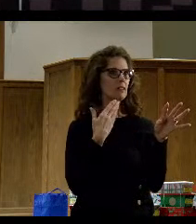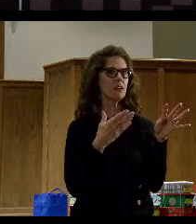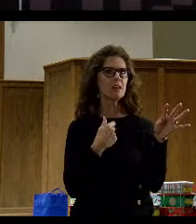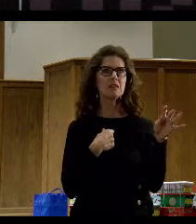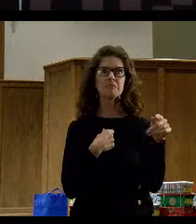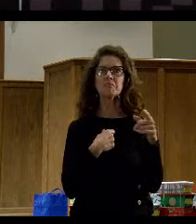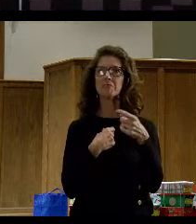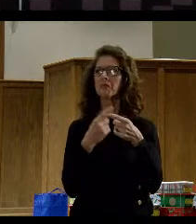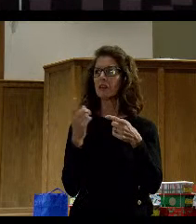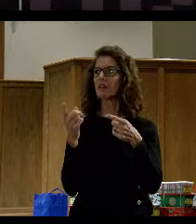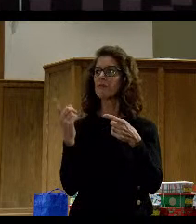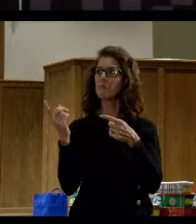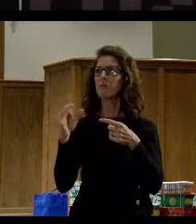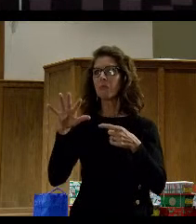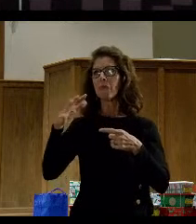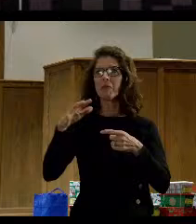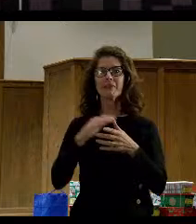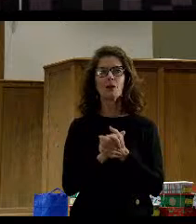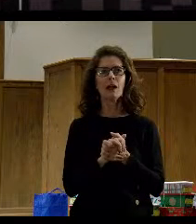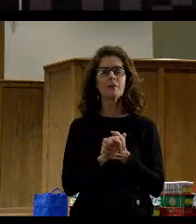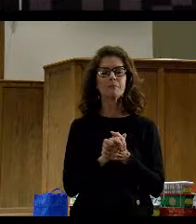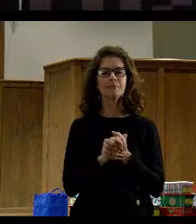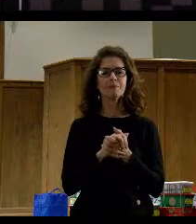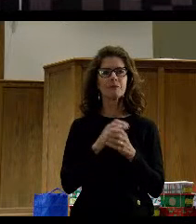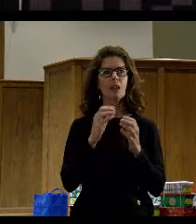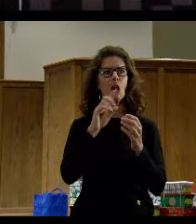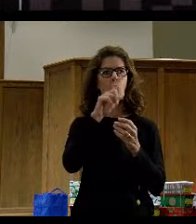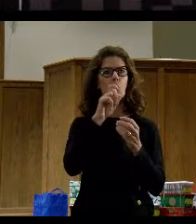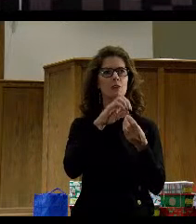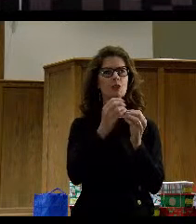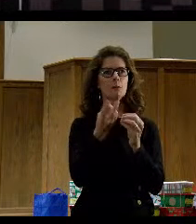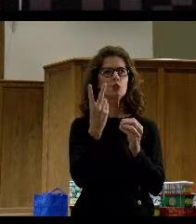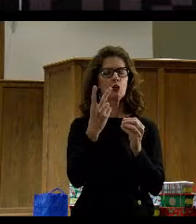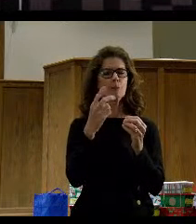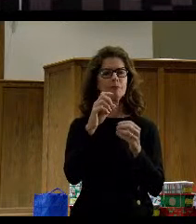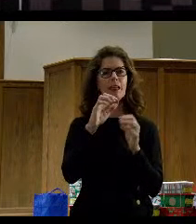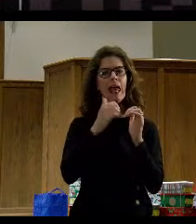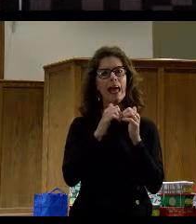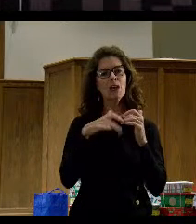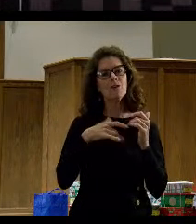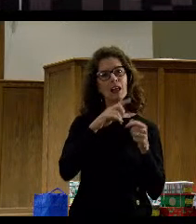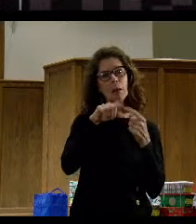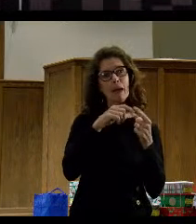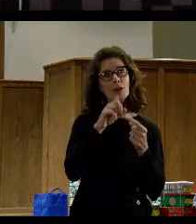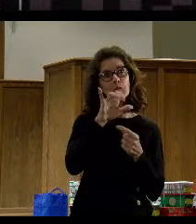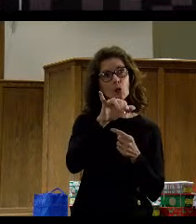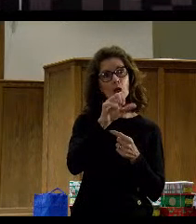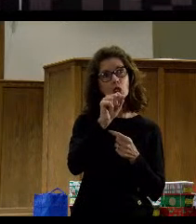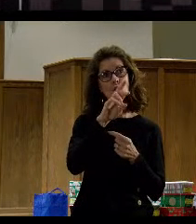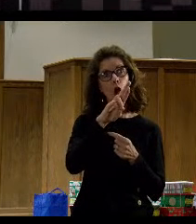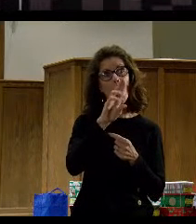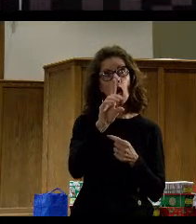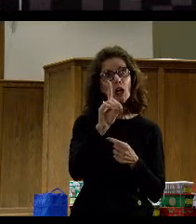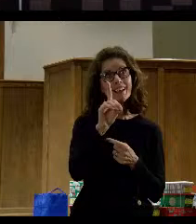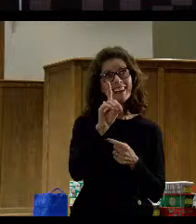good. Let's see, question number 2. How do you feel about your yard at this point?